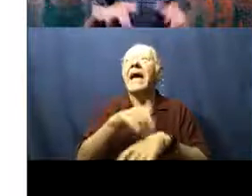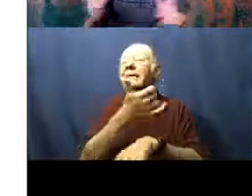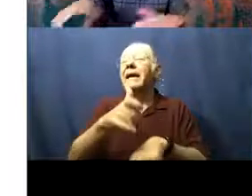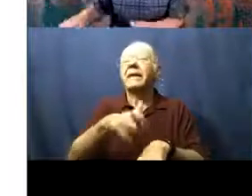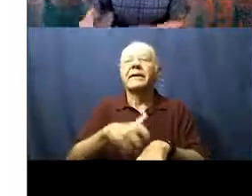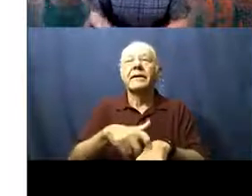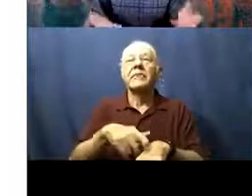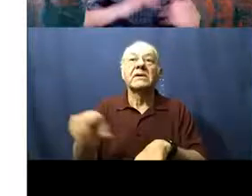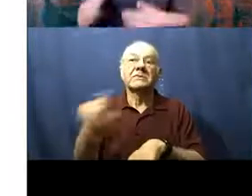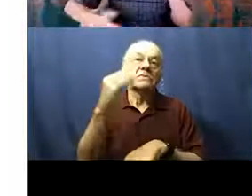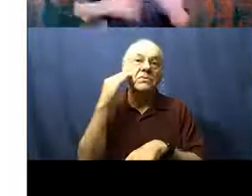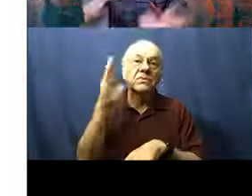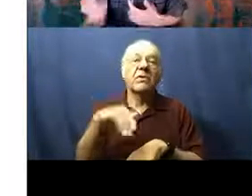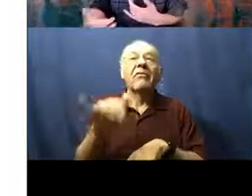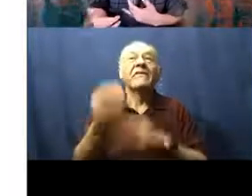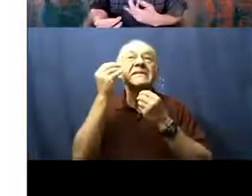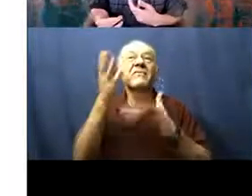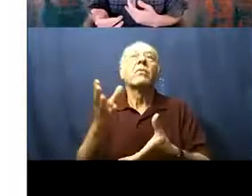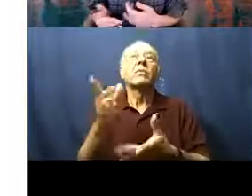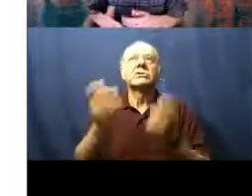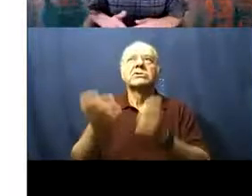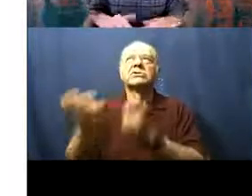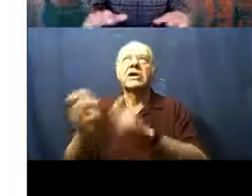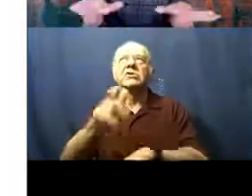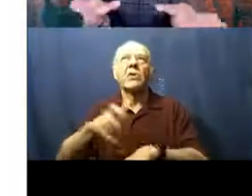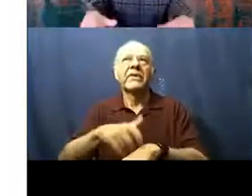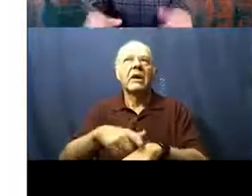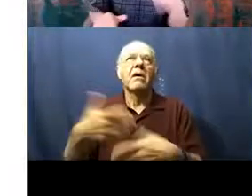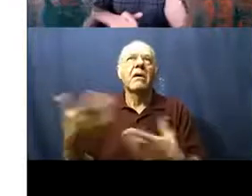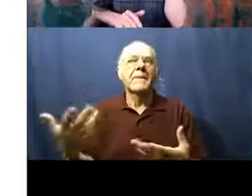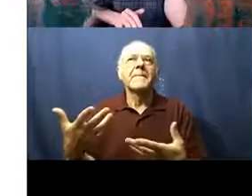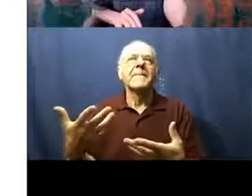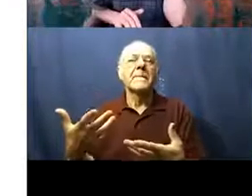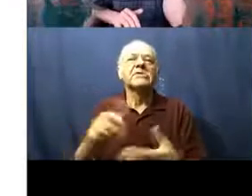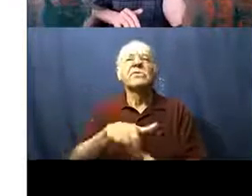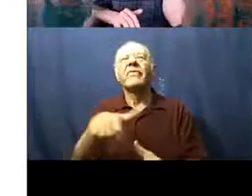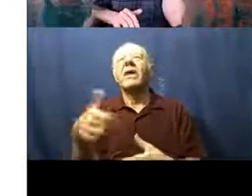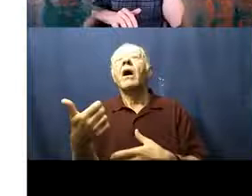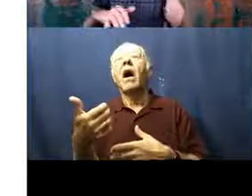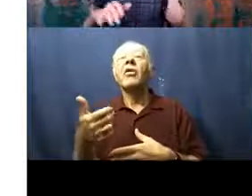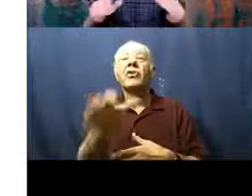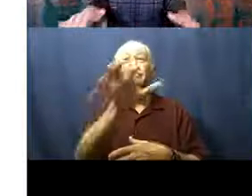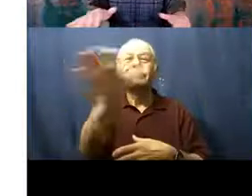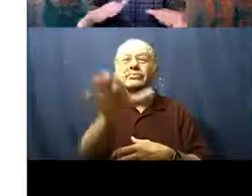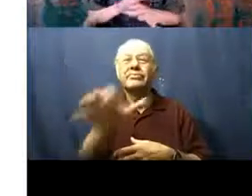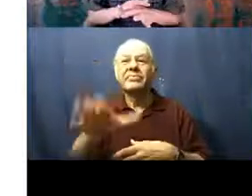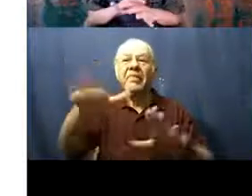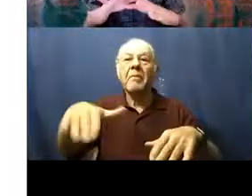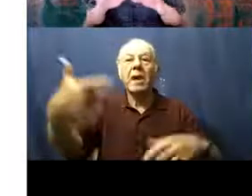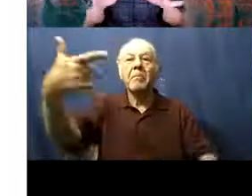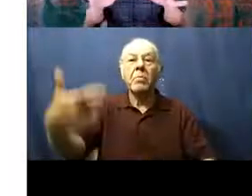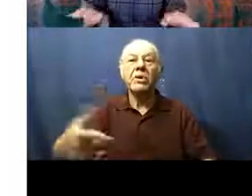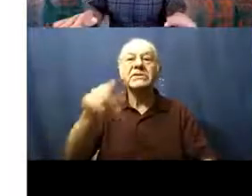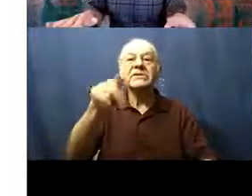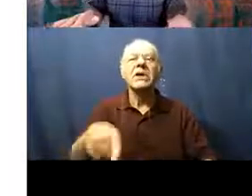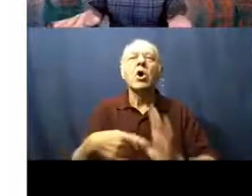And as you know, that information was changing all the time. So the other text on this page, the bullets at the bottom, just